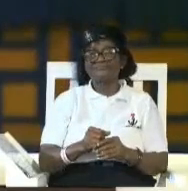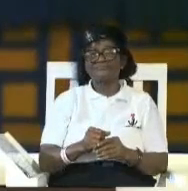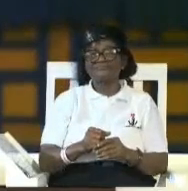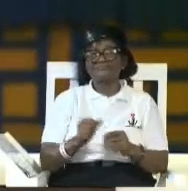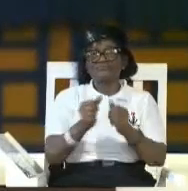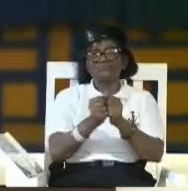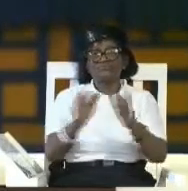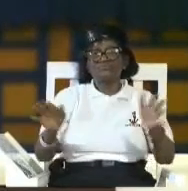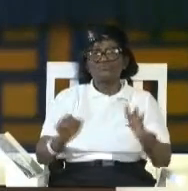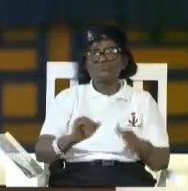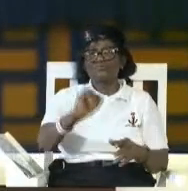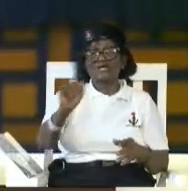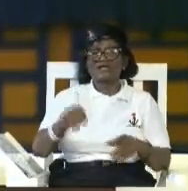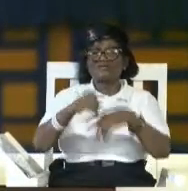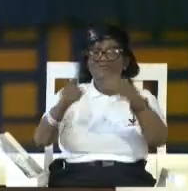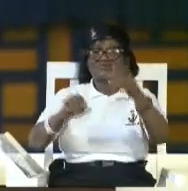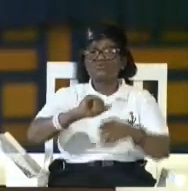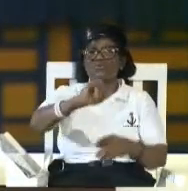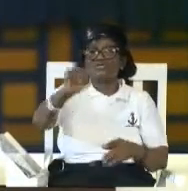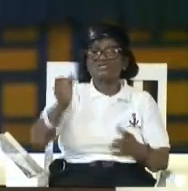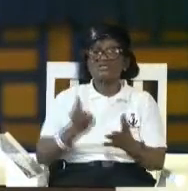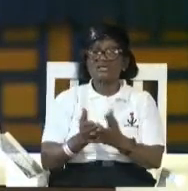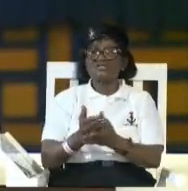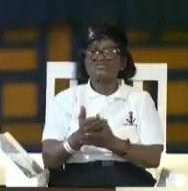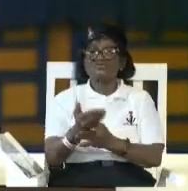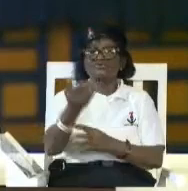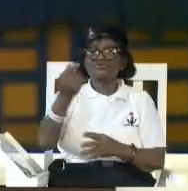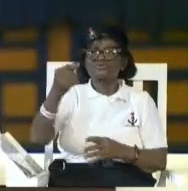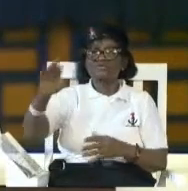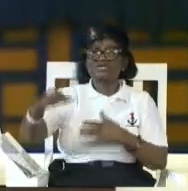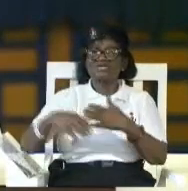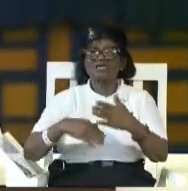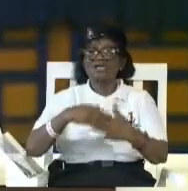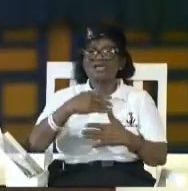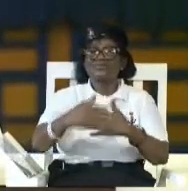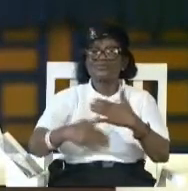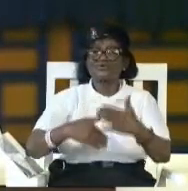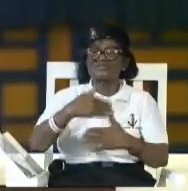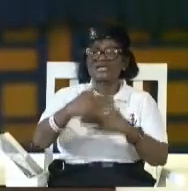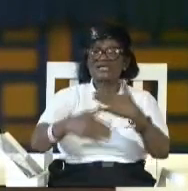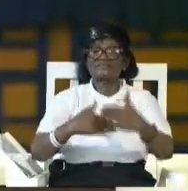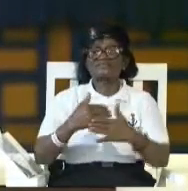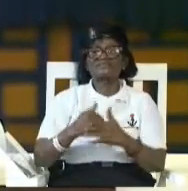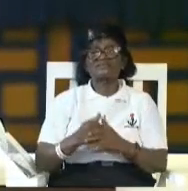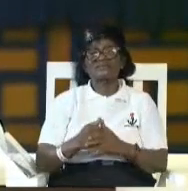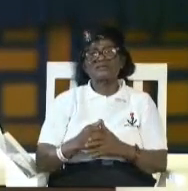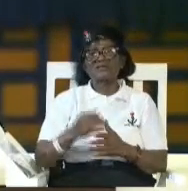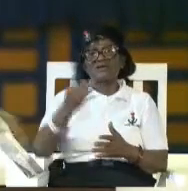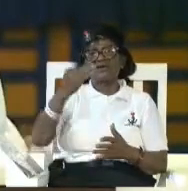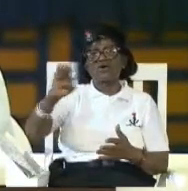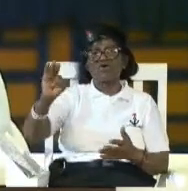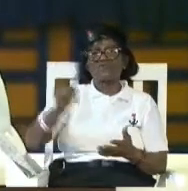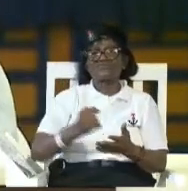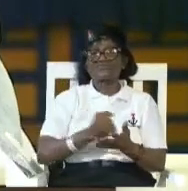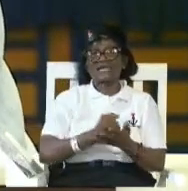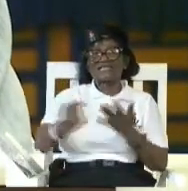without going through the process of sanctification.